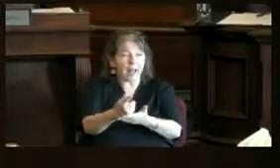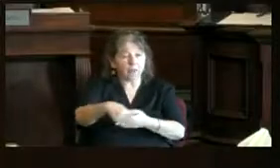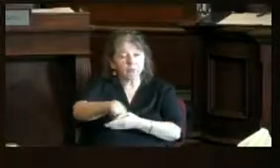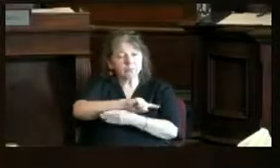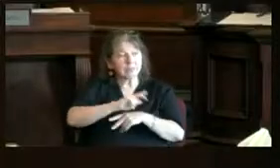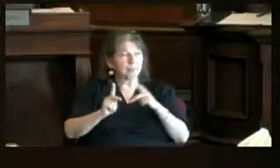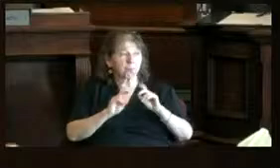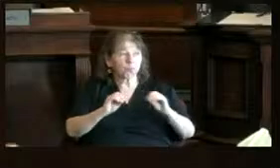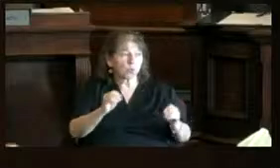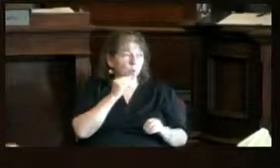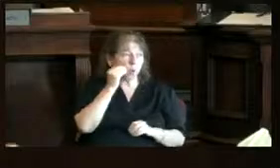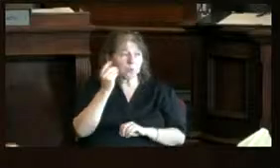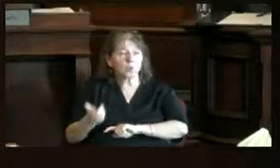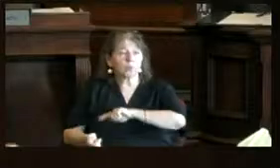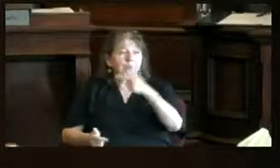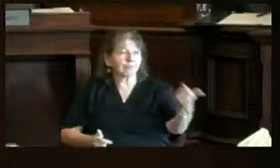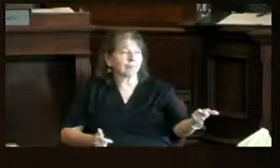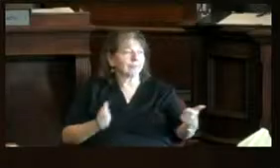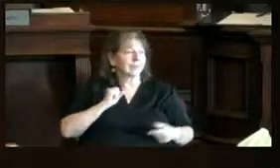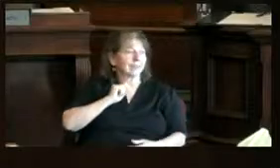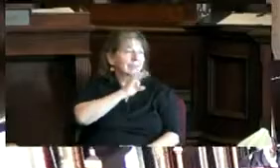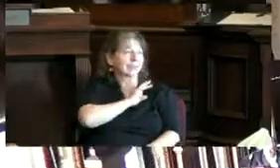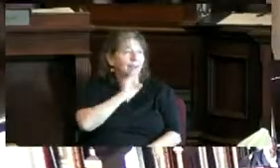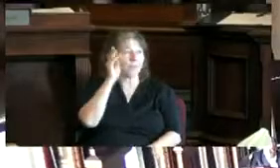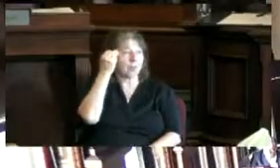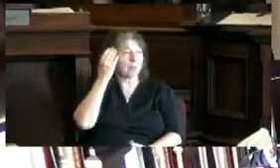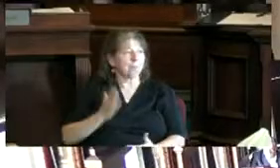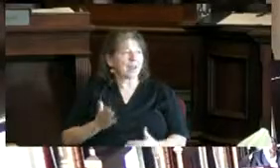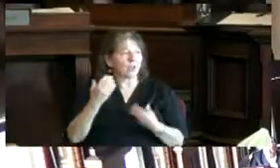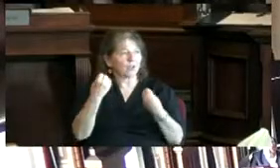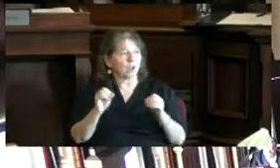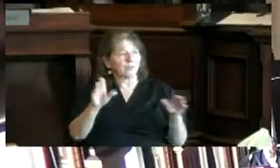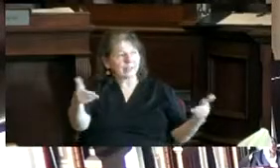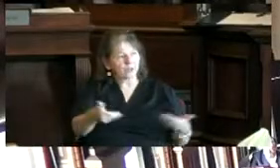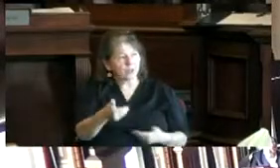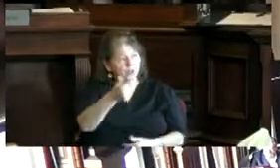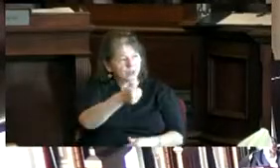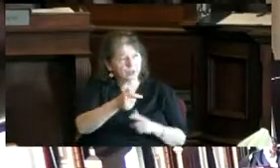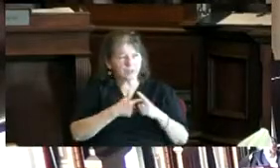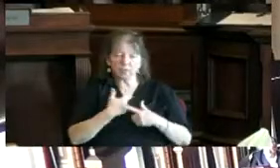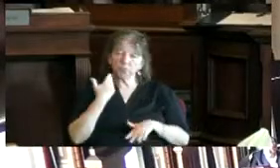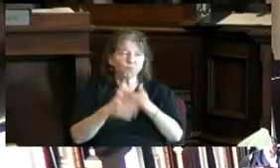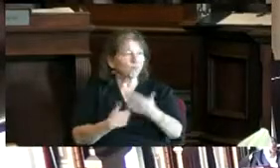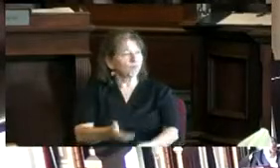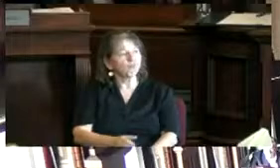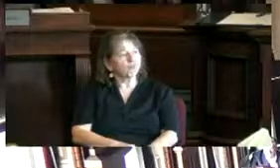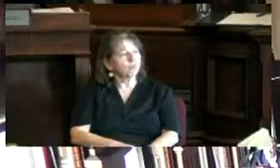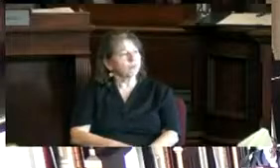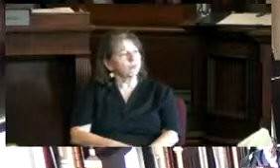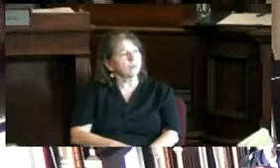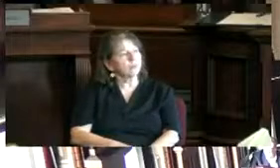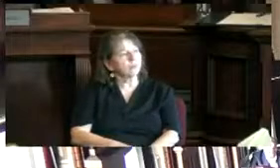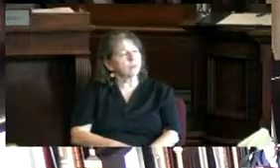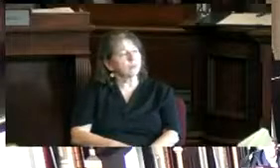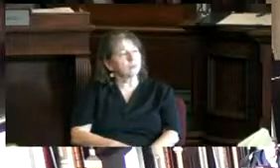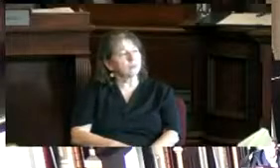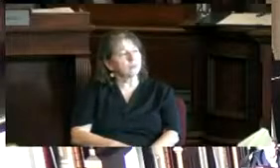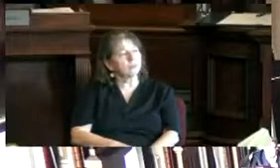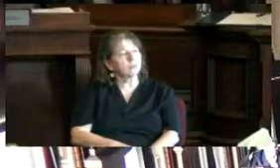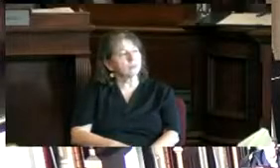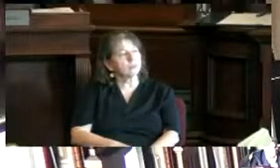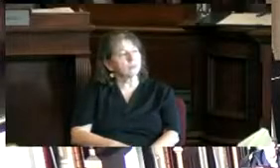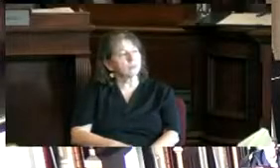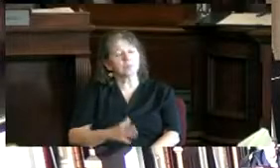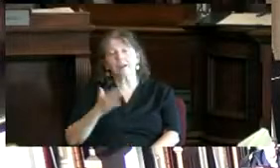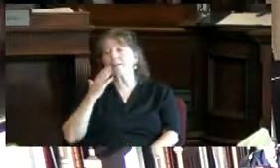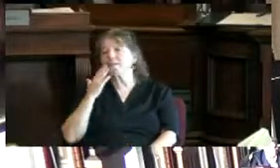this time, I turn it over to the staff from the mayor's office. And feel free to introduce yourself, and we await your presentation. Great. Well, thanks,